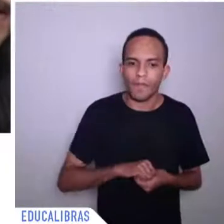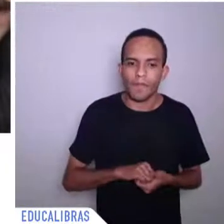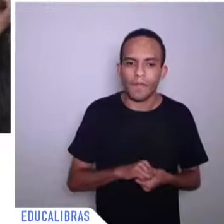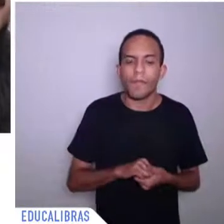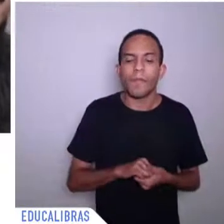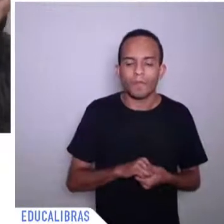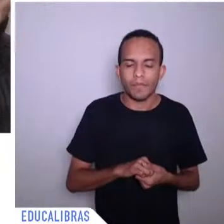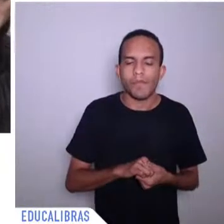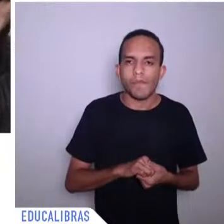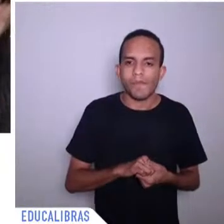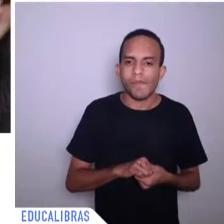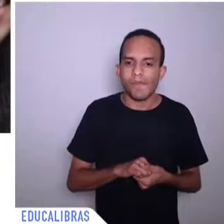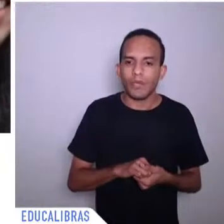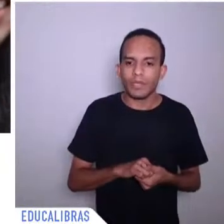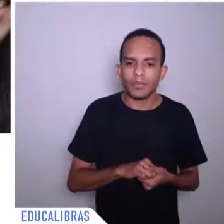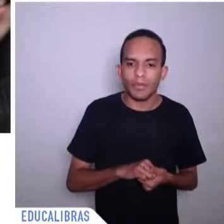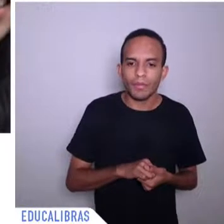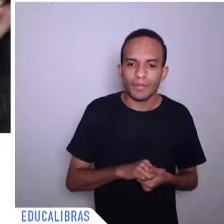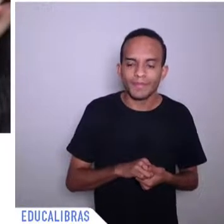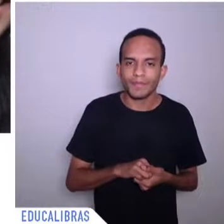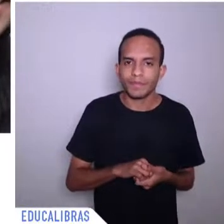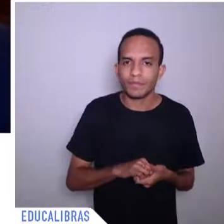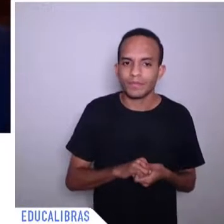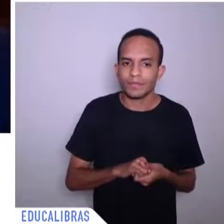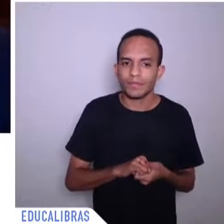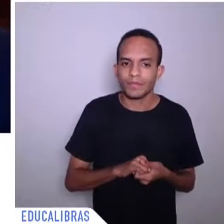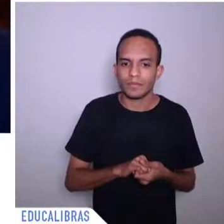Do I start, Felipe? Yes, you can start.